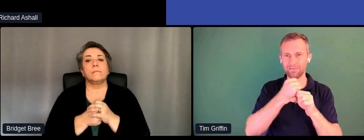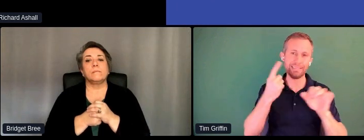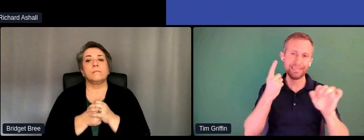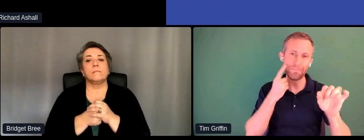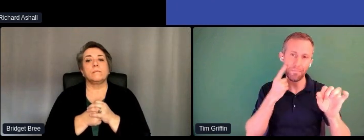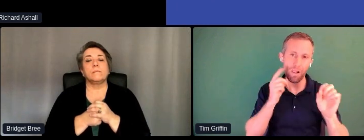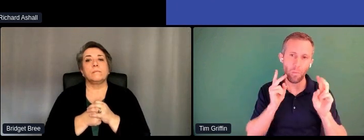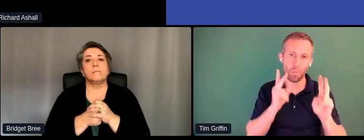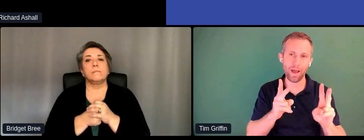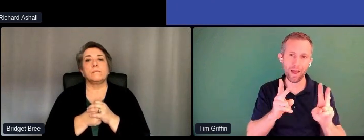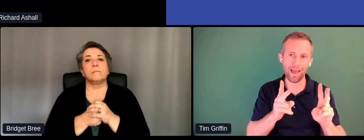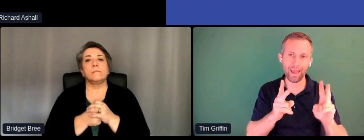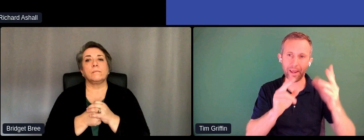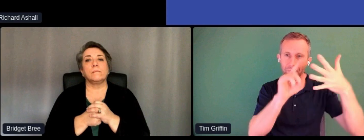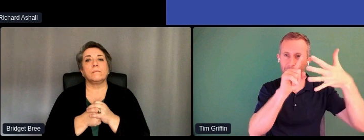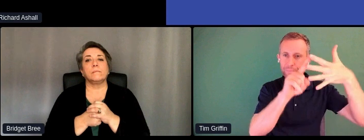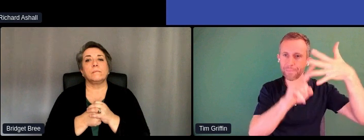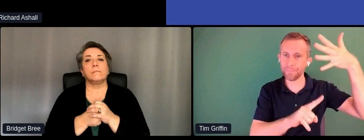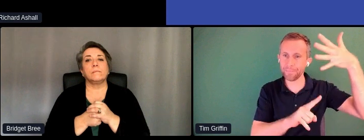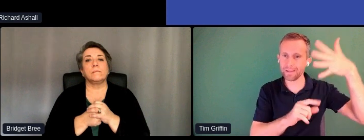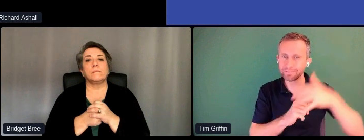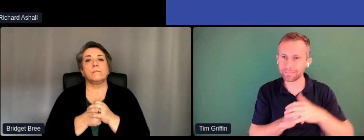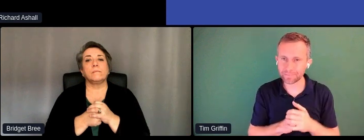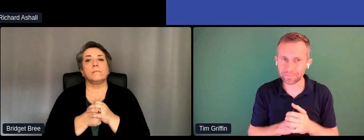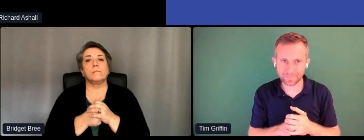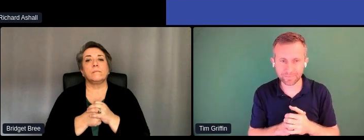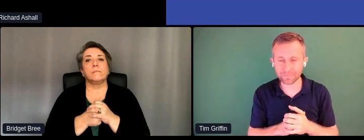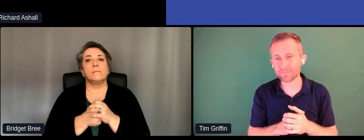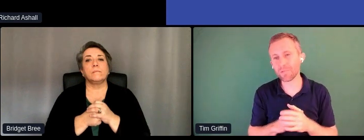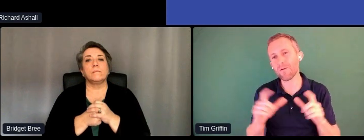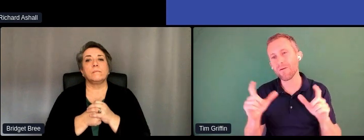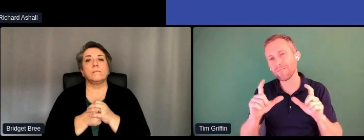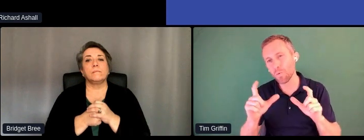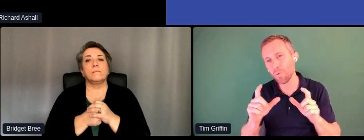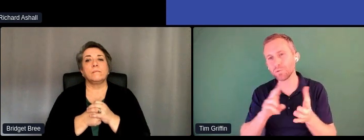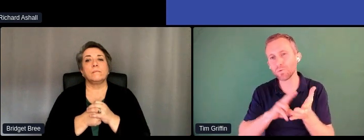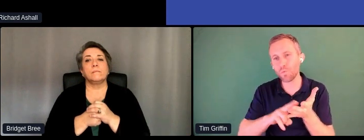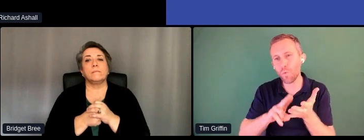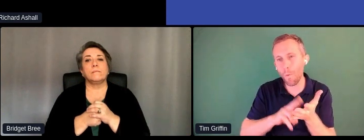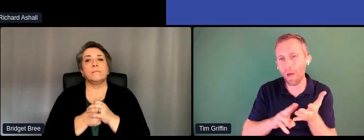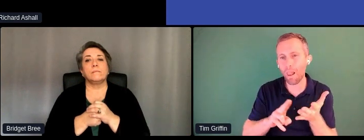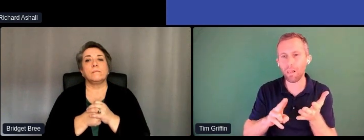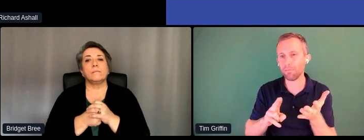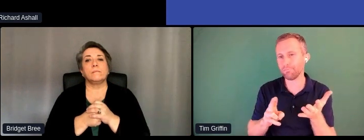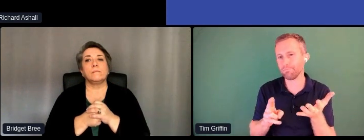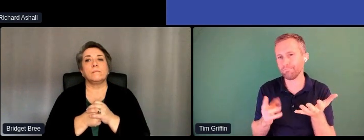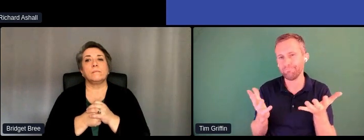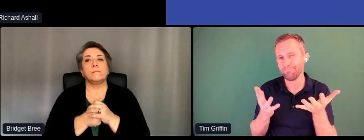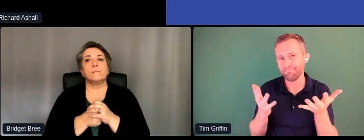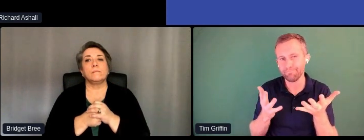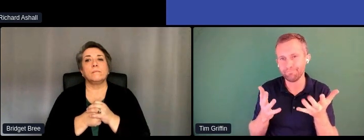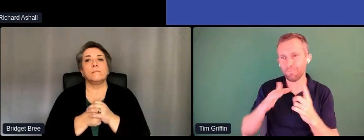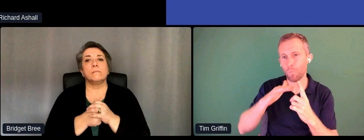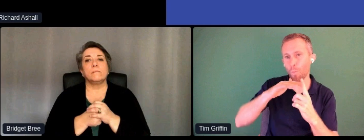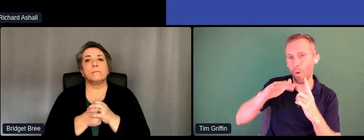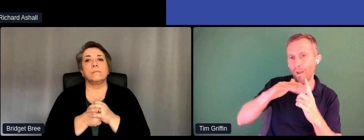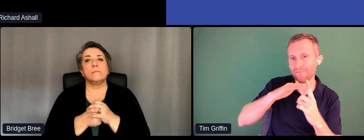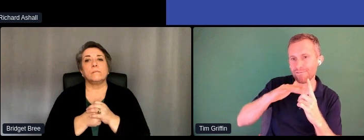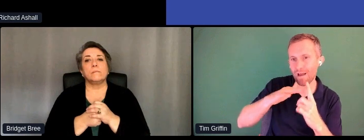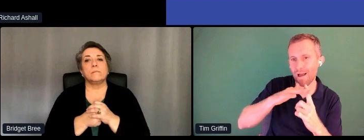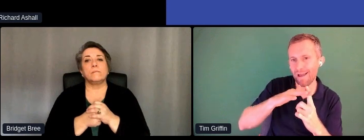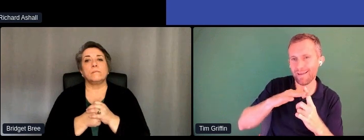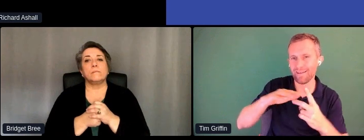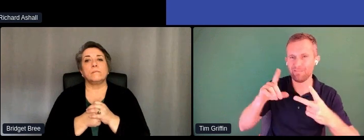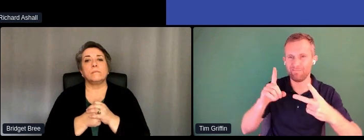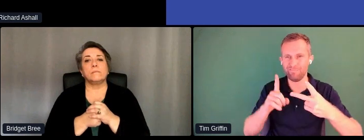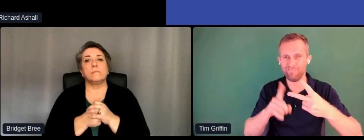But we still have all of the core things that you would expect to use every day. For example, attaching to Wi-Fi,